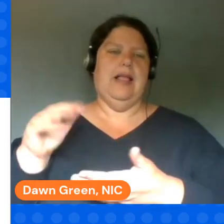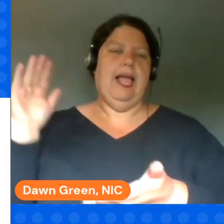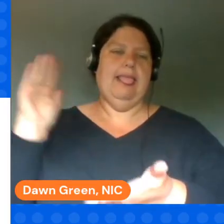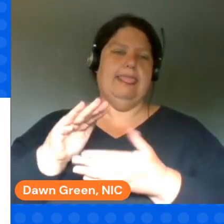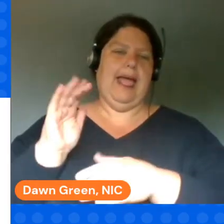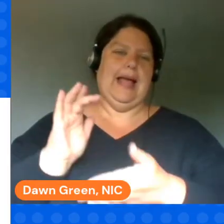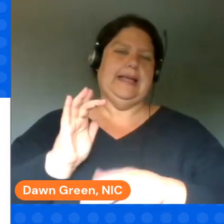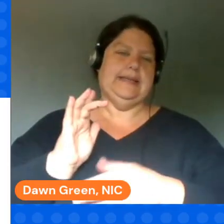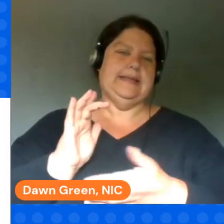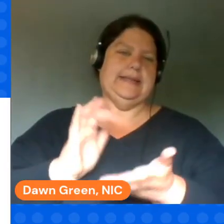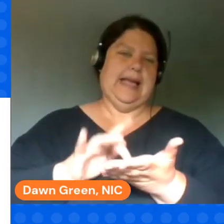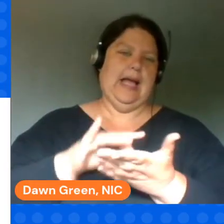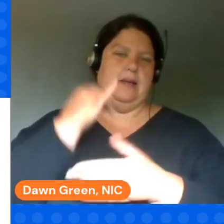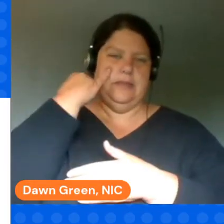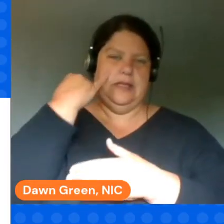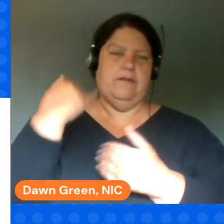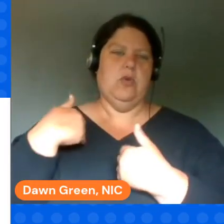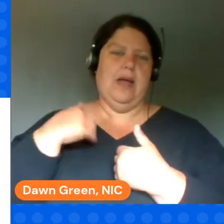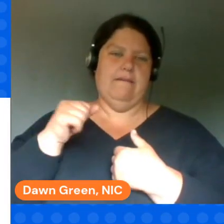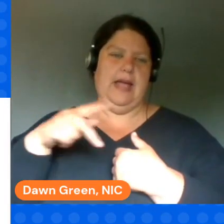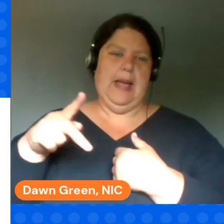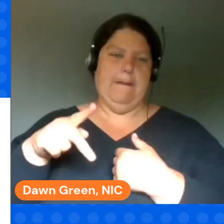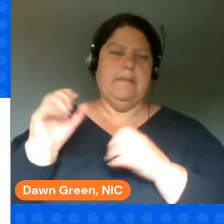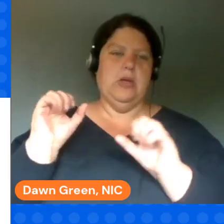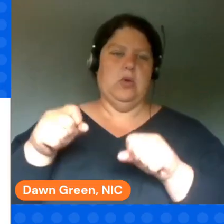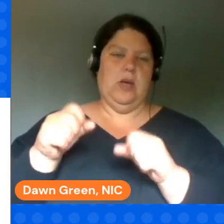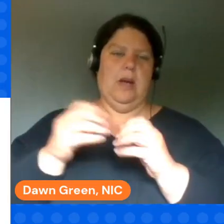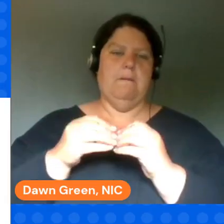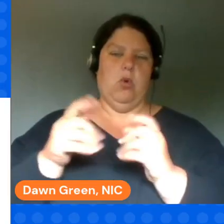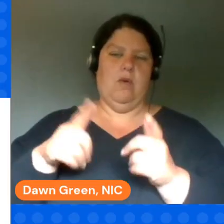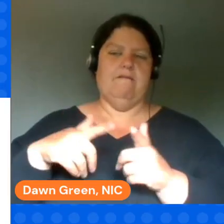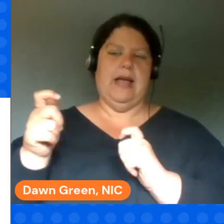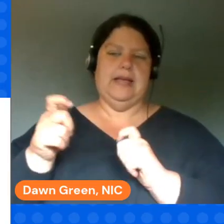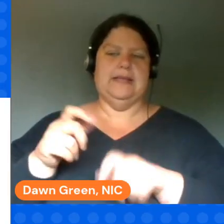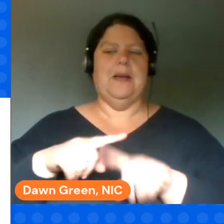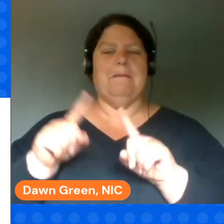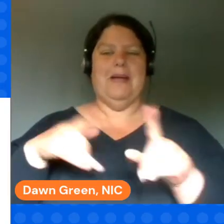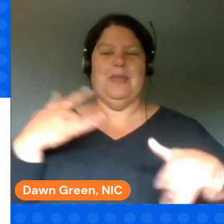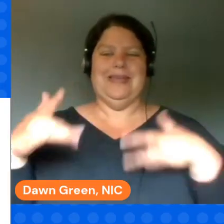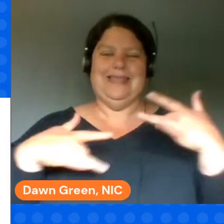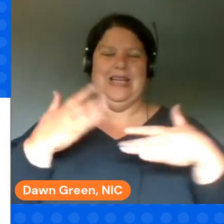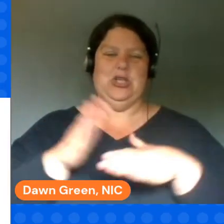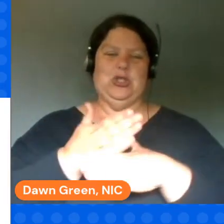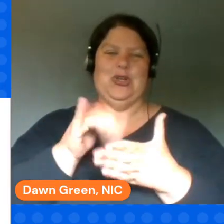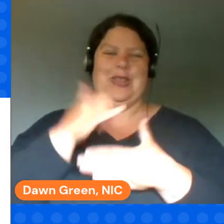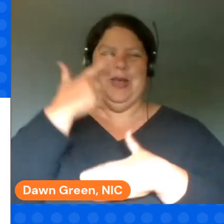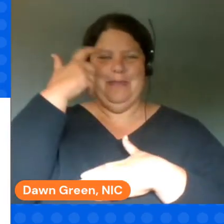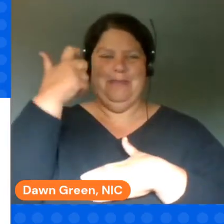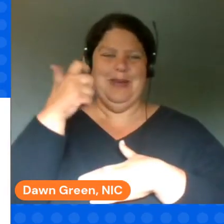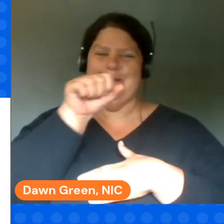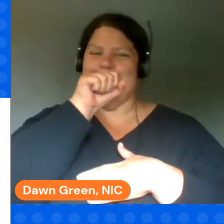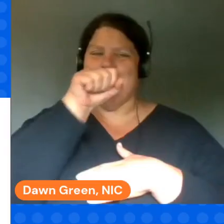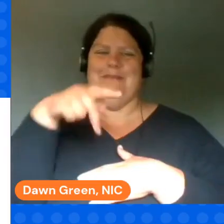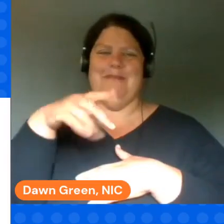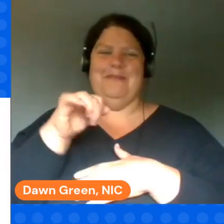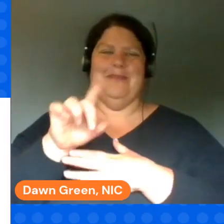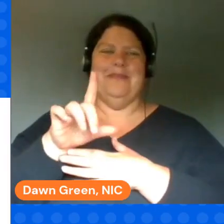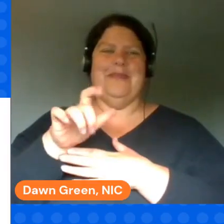the projects in and out of OctoStudio a little bit quicker. But we're really excited to share that because we're big fans of Padlet and the work they're